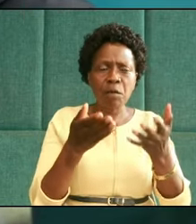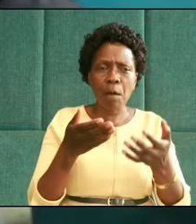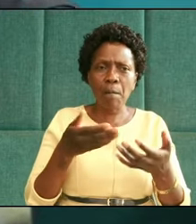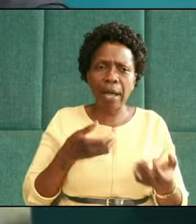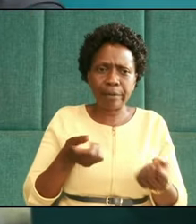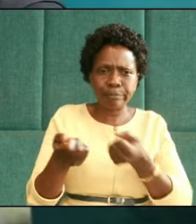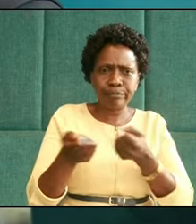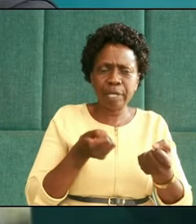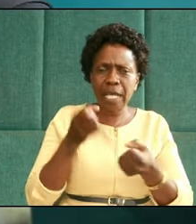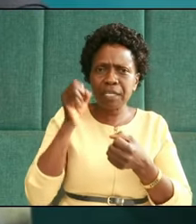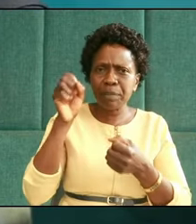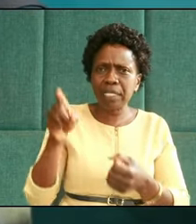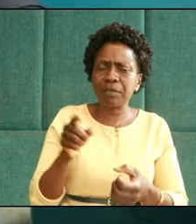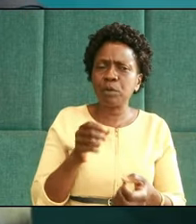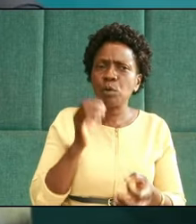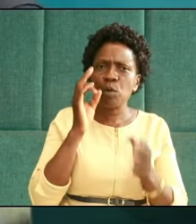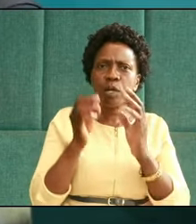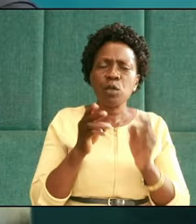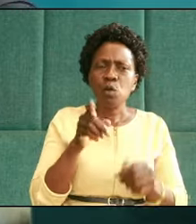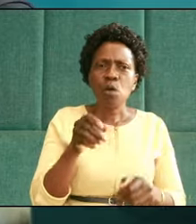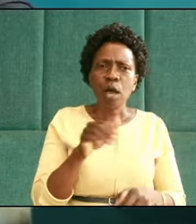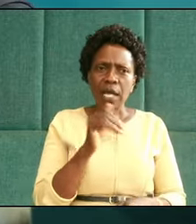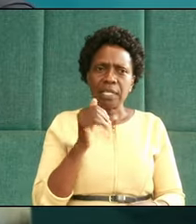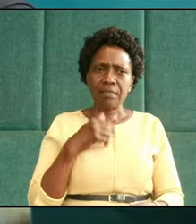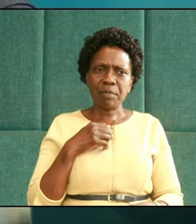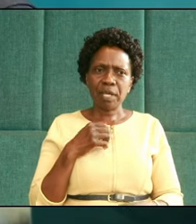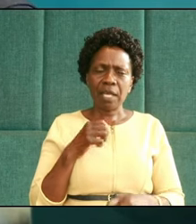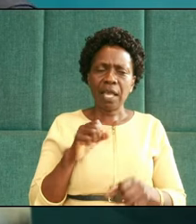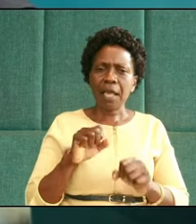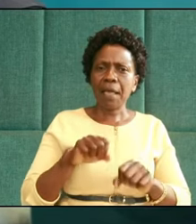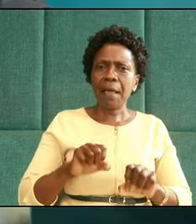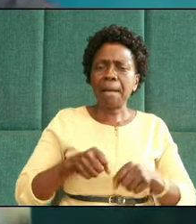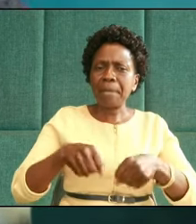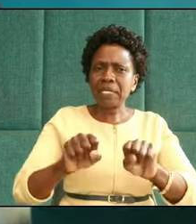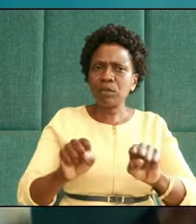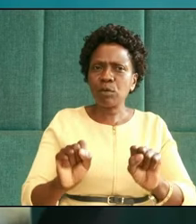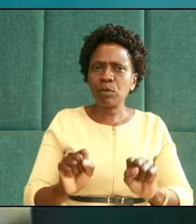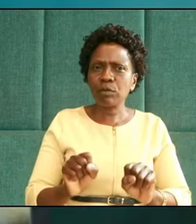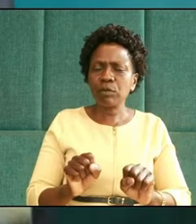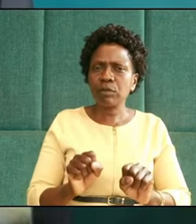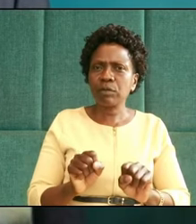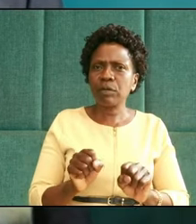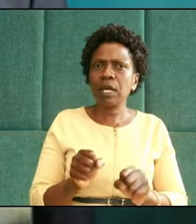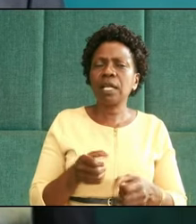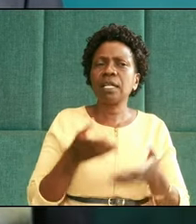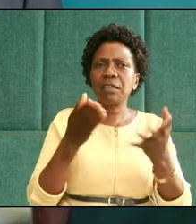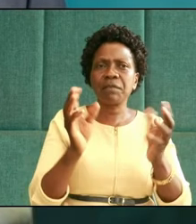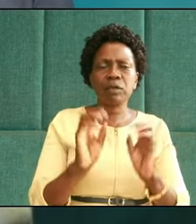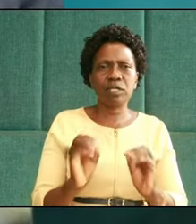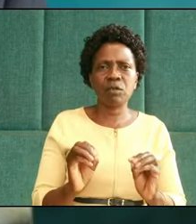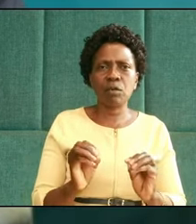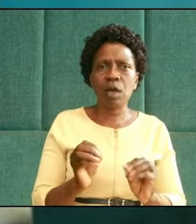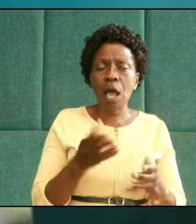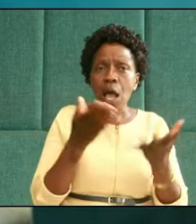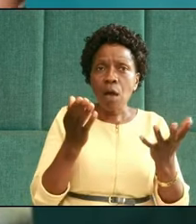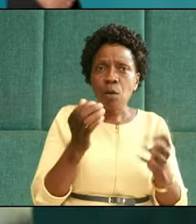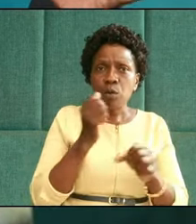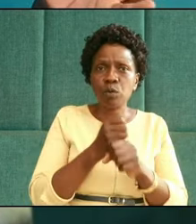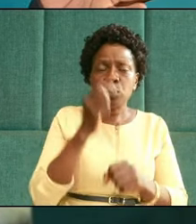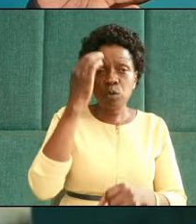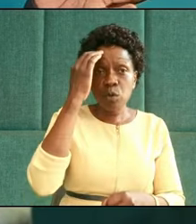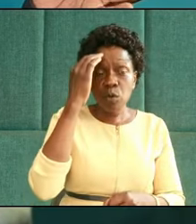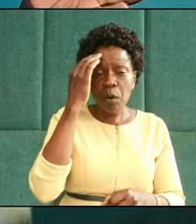you think if you ask me for a bicycle, I will give you? Yes. How do you know? Because I've given